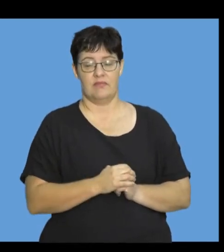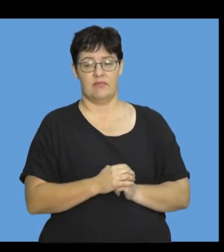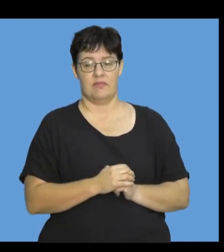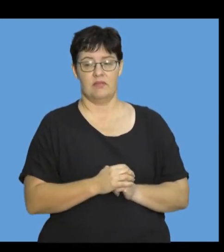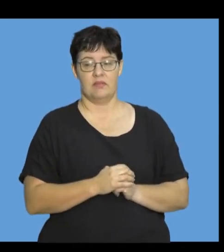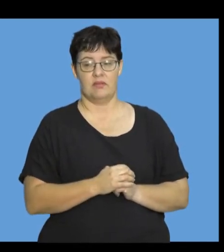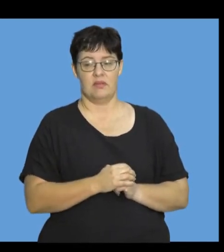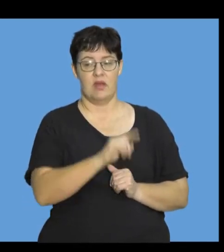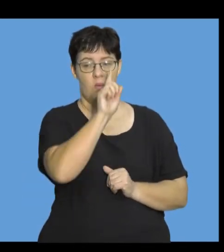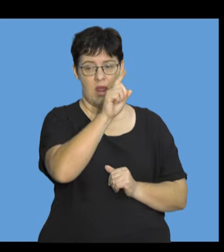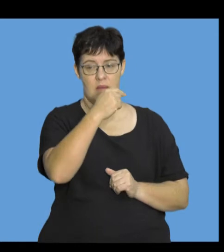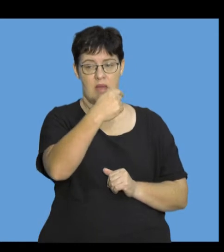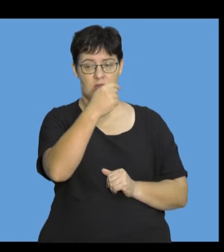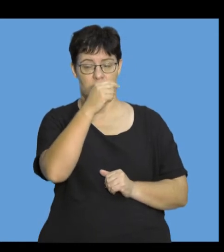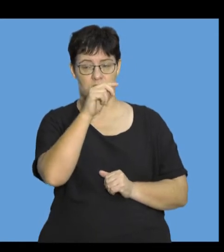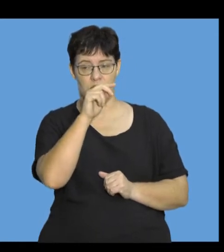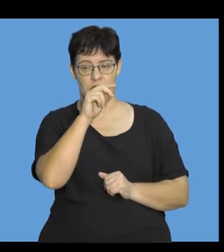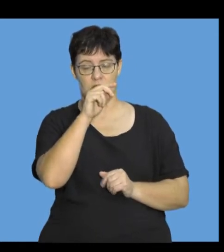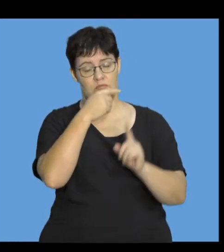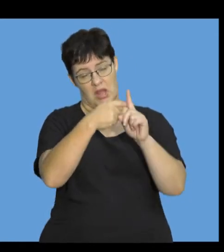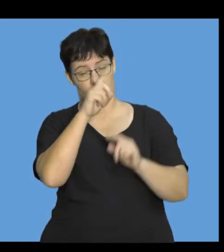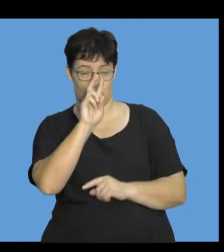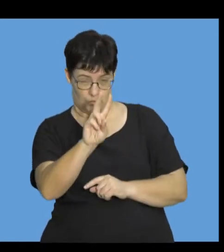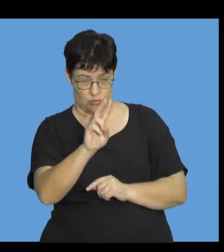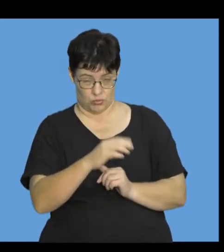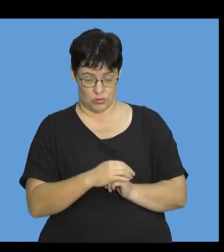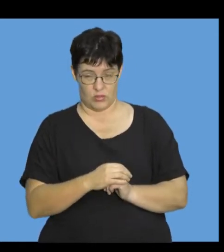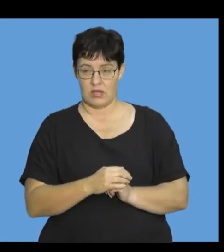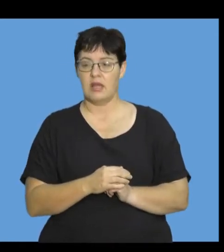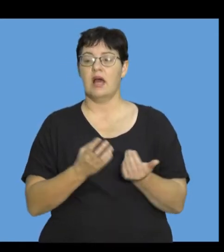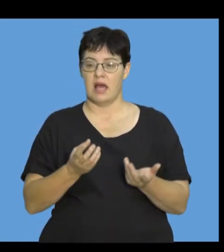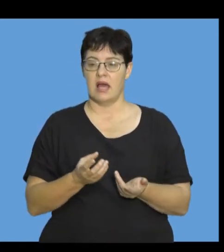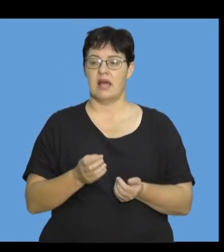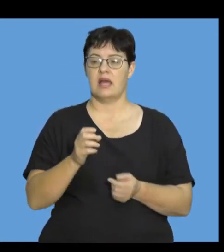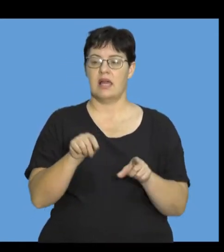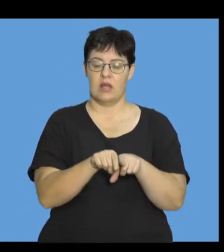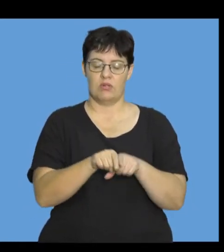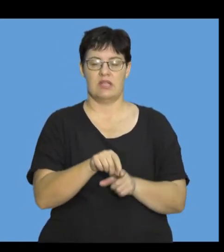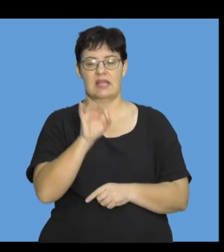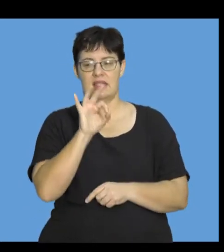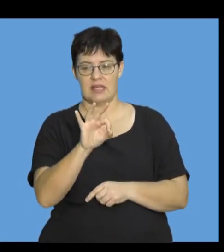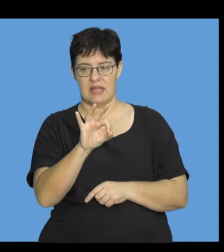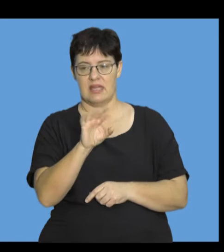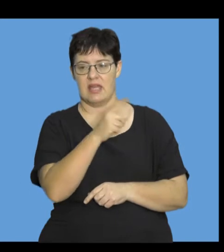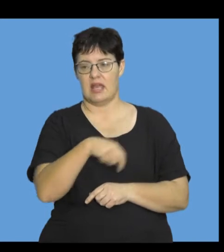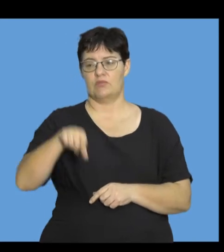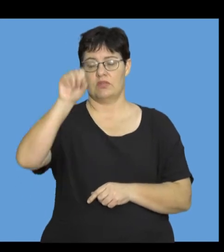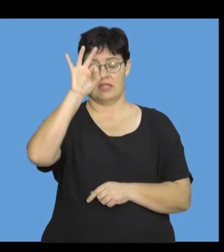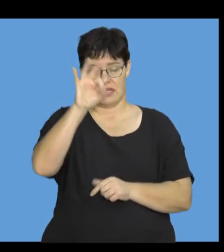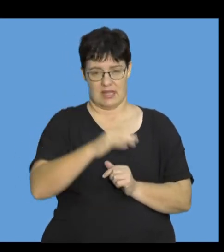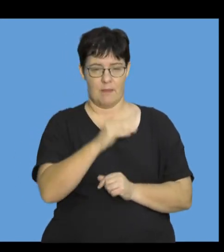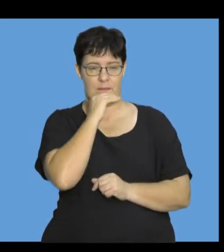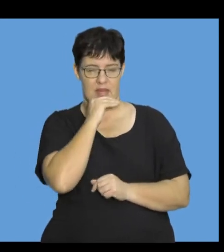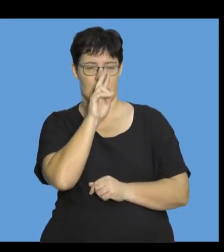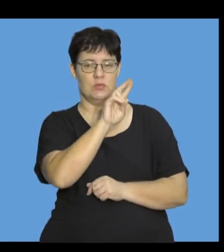1 plus 2, right? It will be 1 plus 2, which is equals to 3 to the exponent of 3, right? And